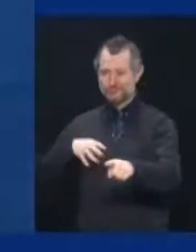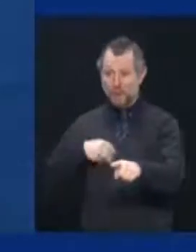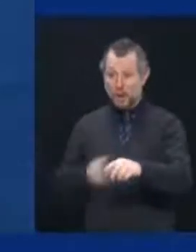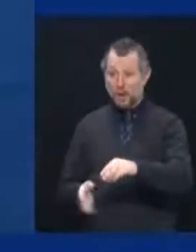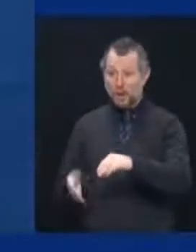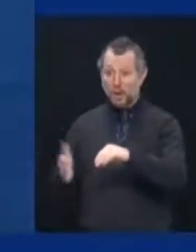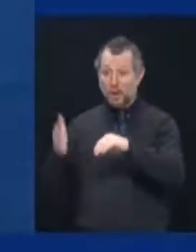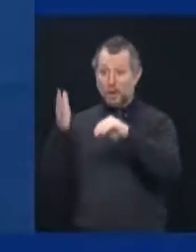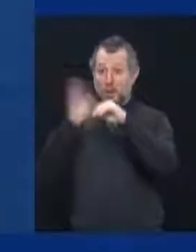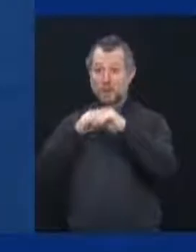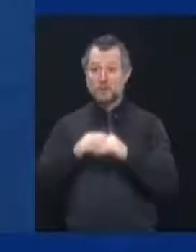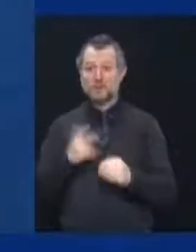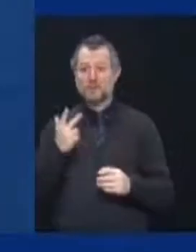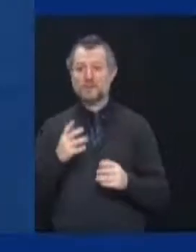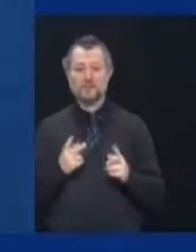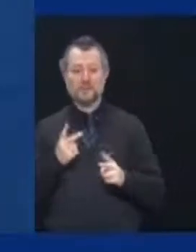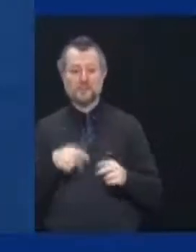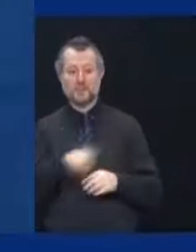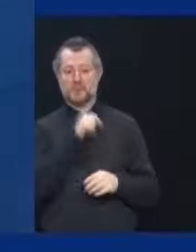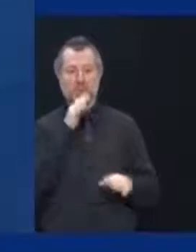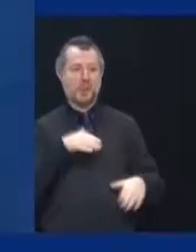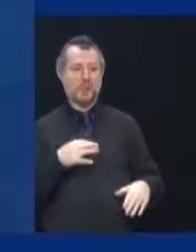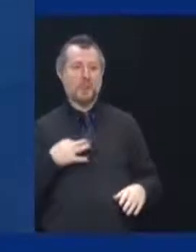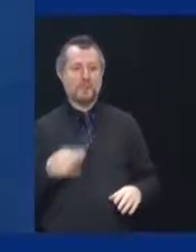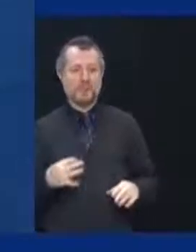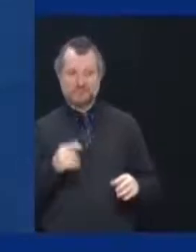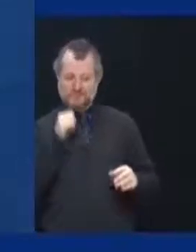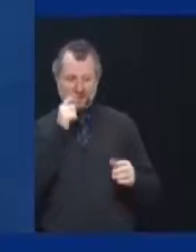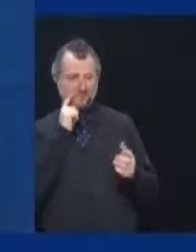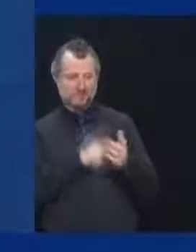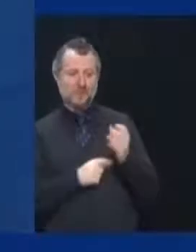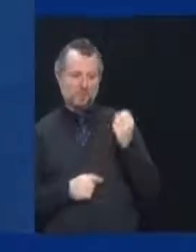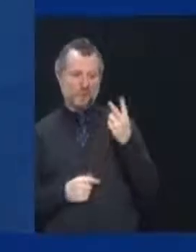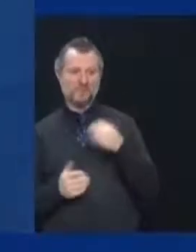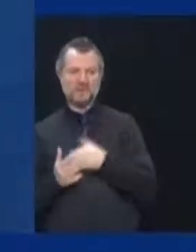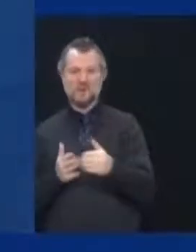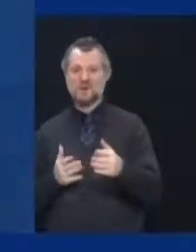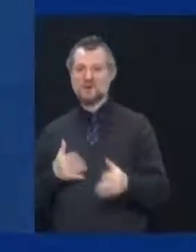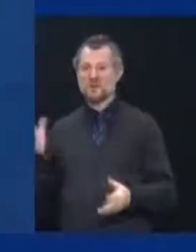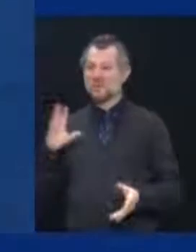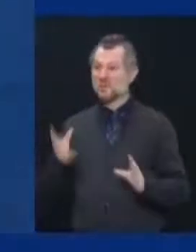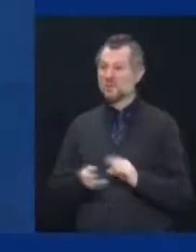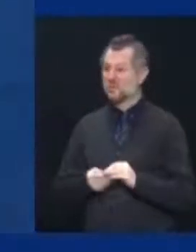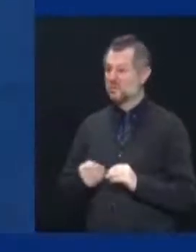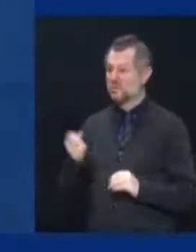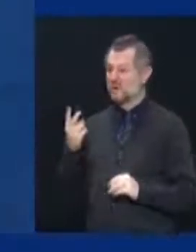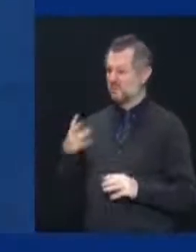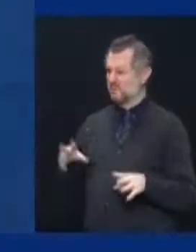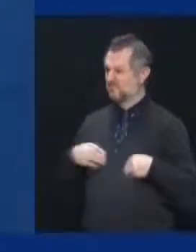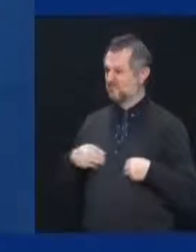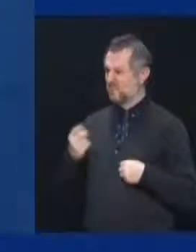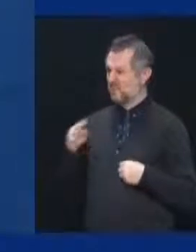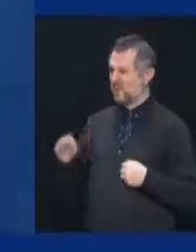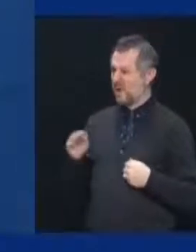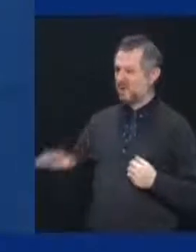not eligible. You would then go from 7 to 12 and still only be